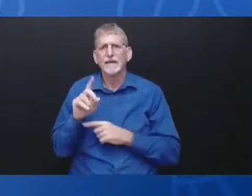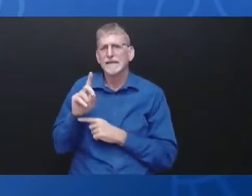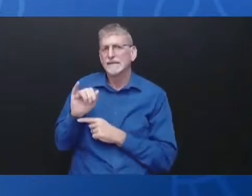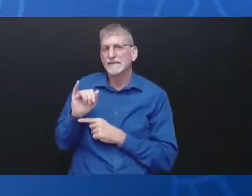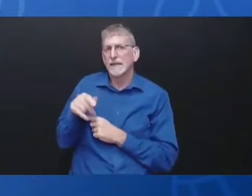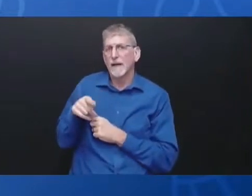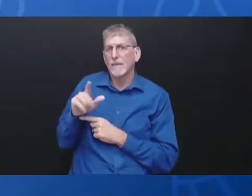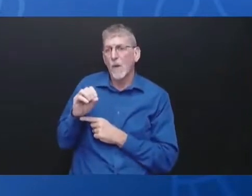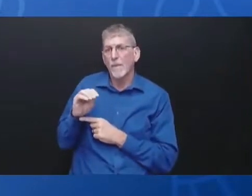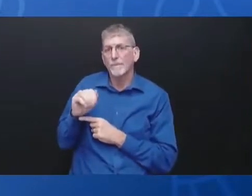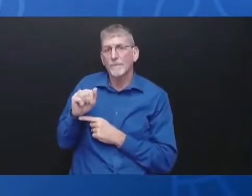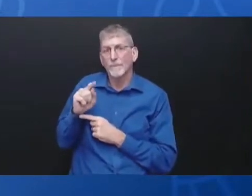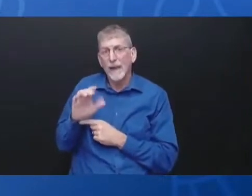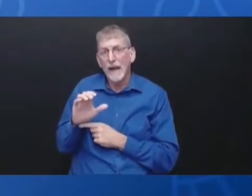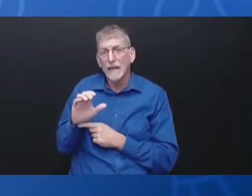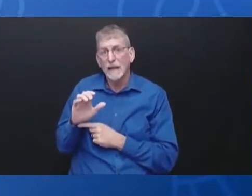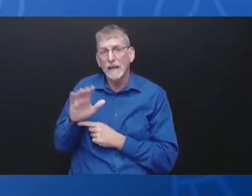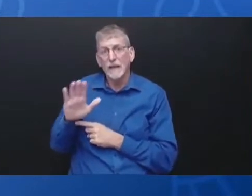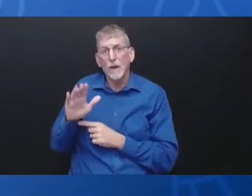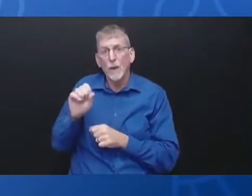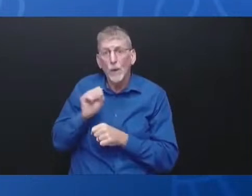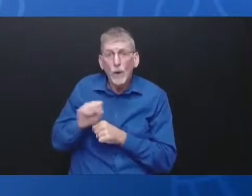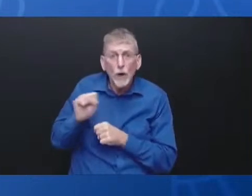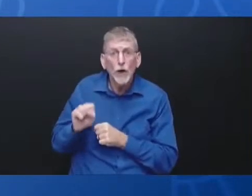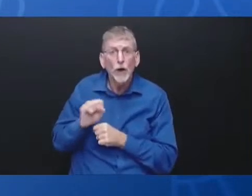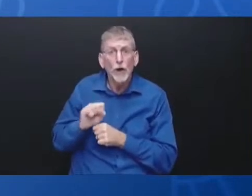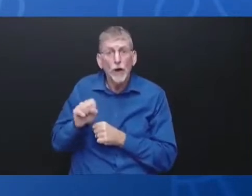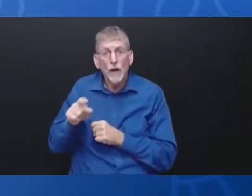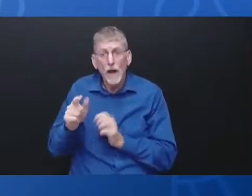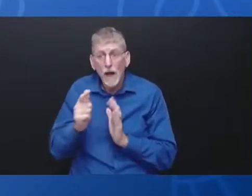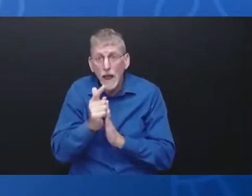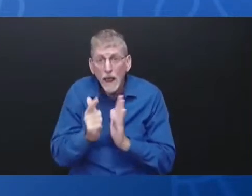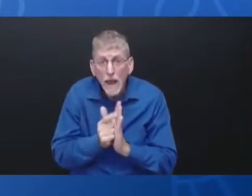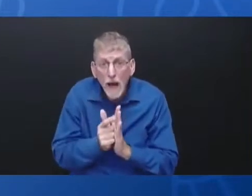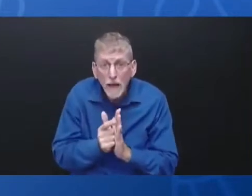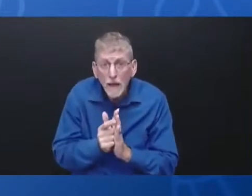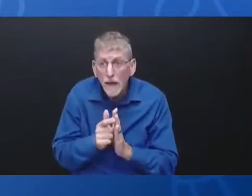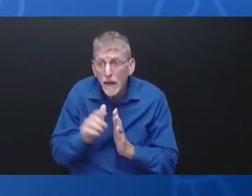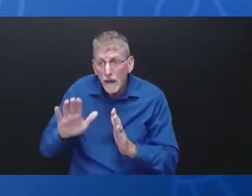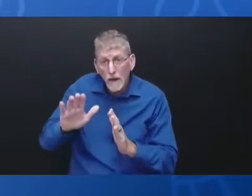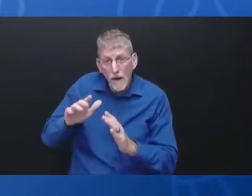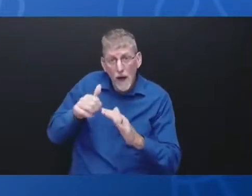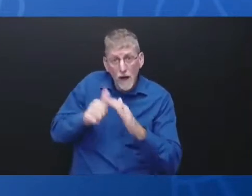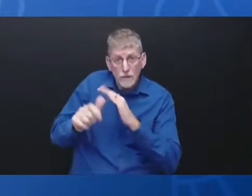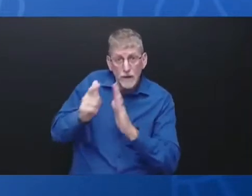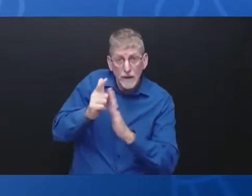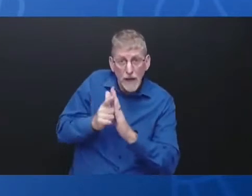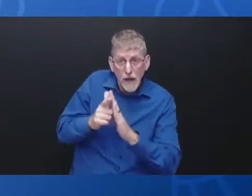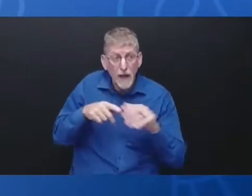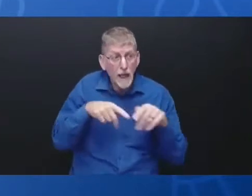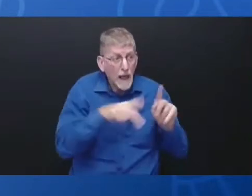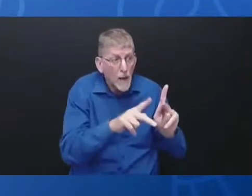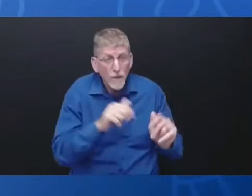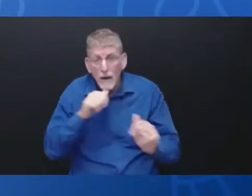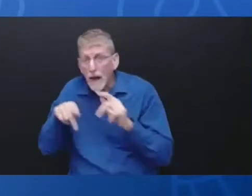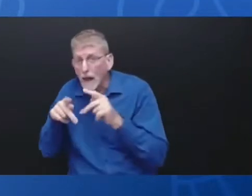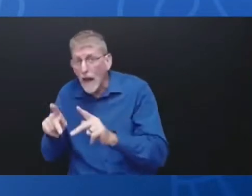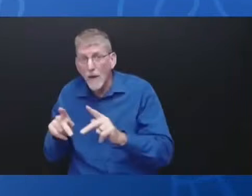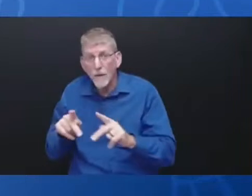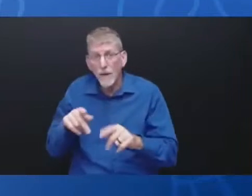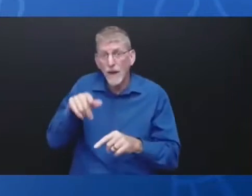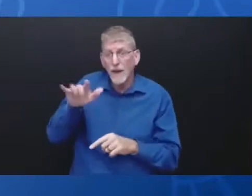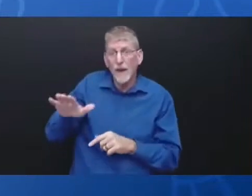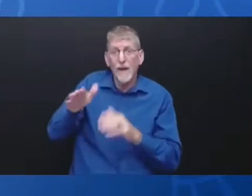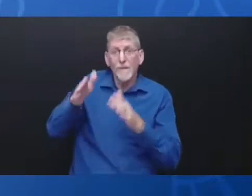legal frameworks for individuals, the privacy issues involved, that's not something I can get into any detail about. He has